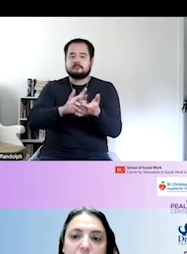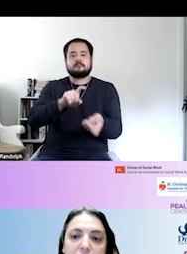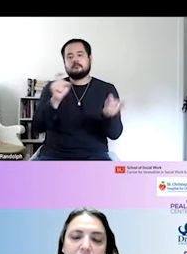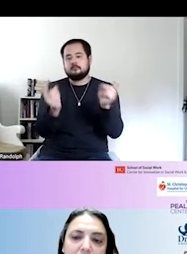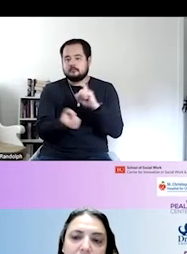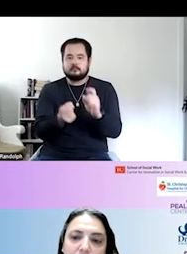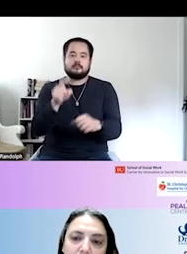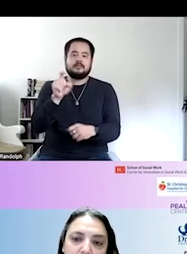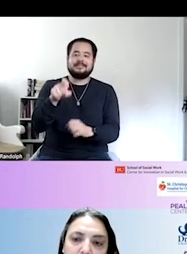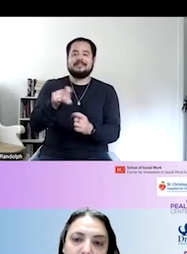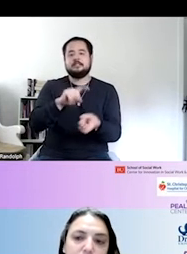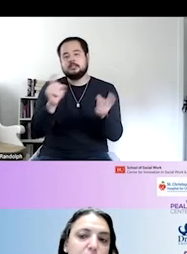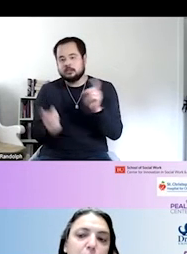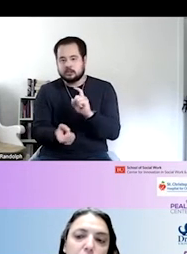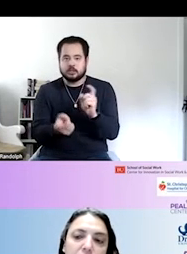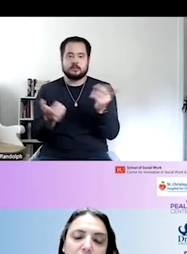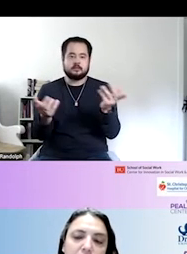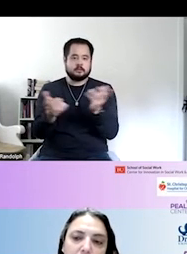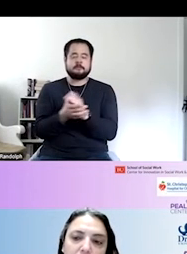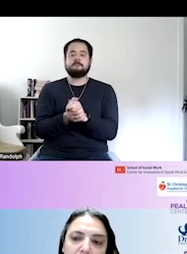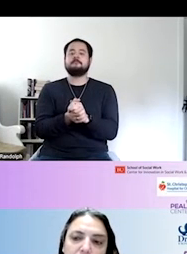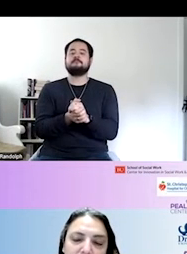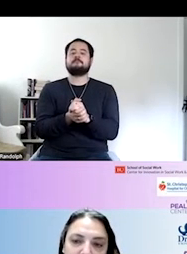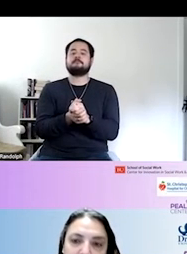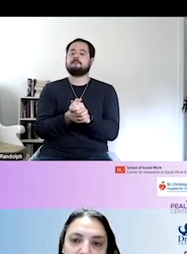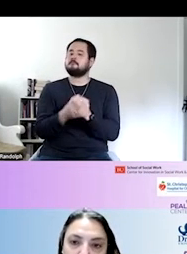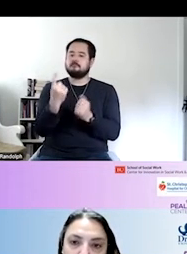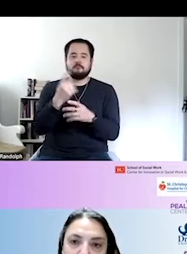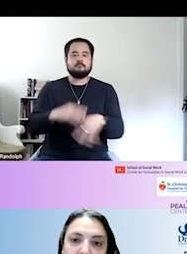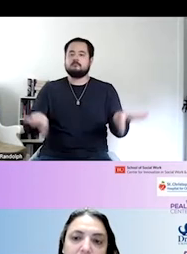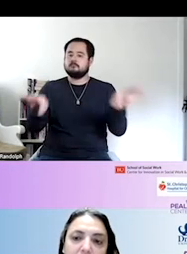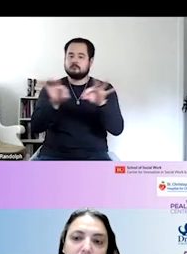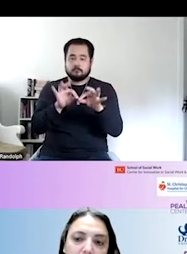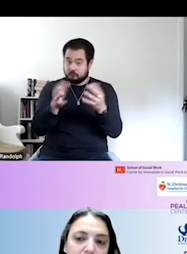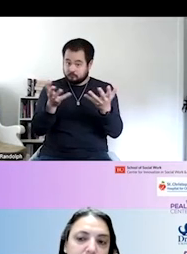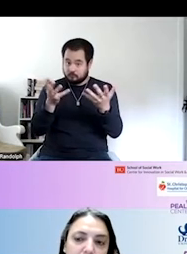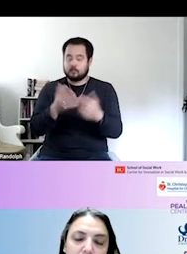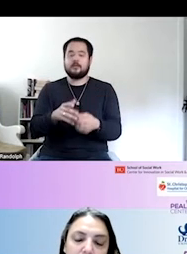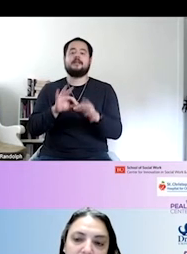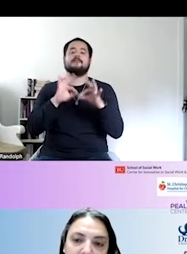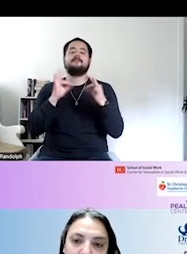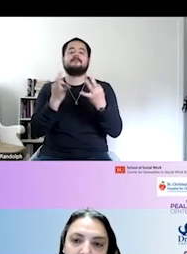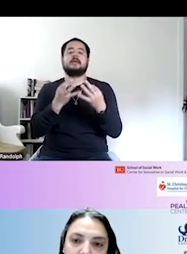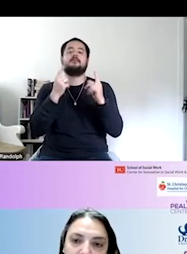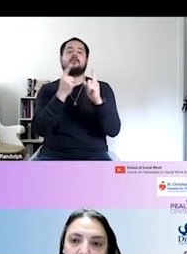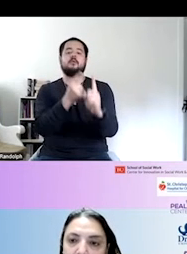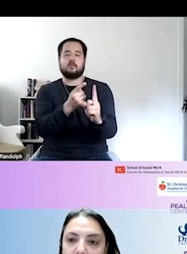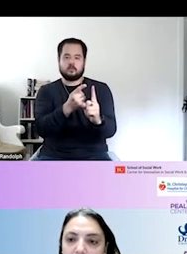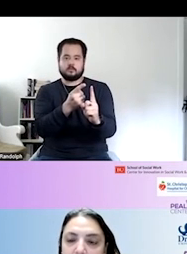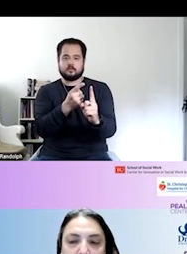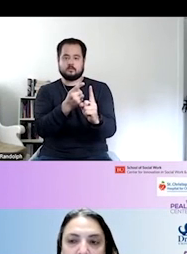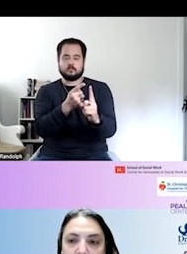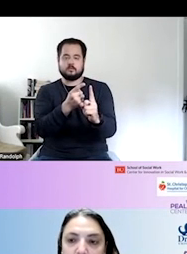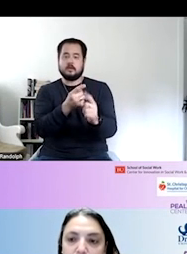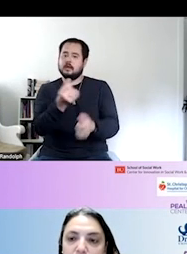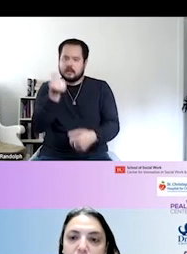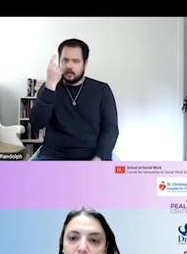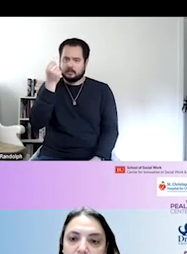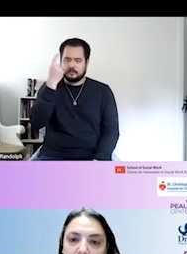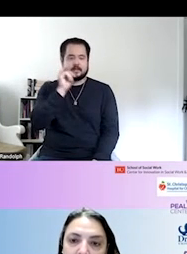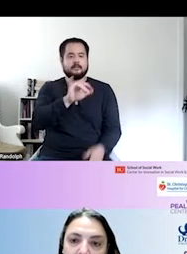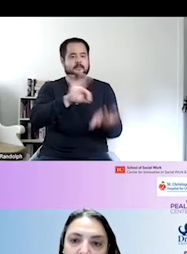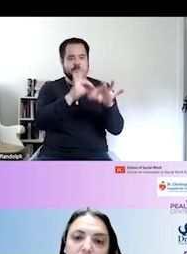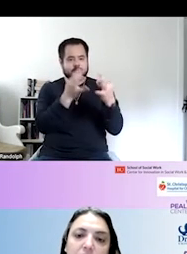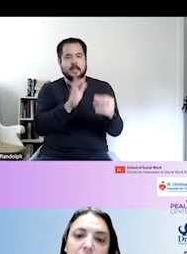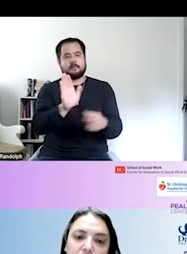change. And one of the most important things in all this are family goals. Understanding what the family and the youth and what their goals are, what